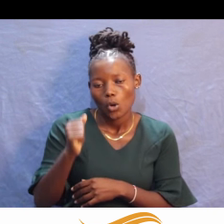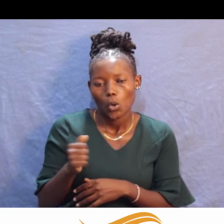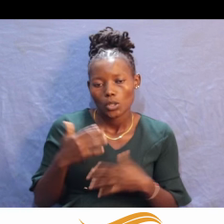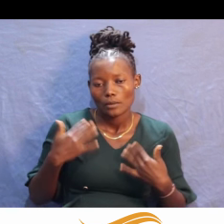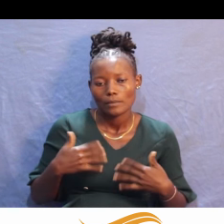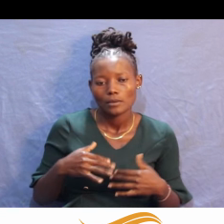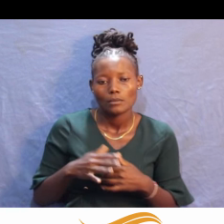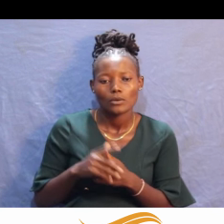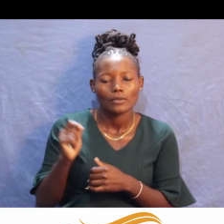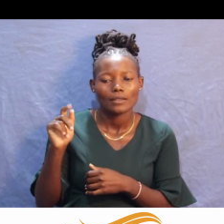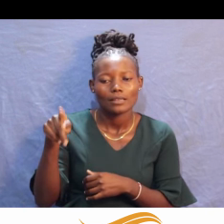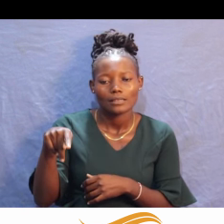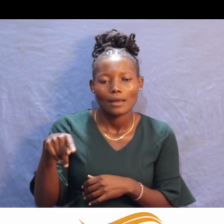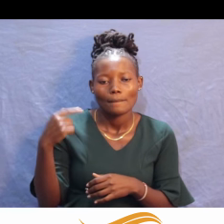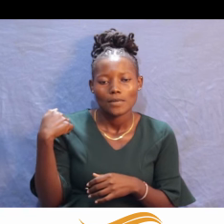number should go up.